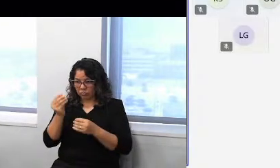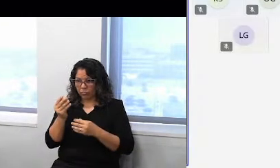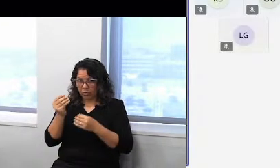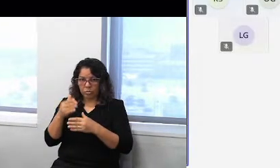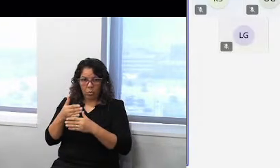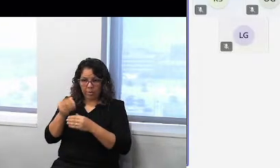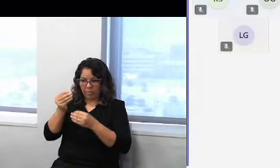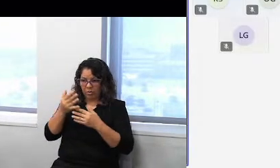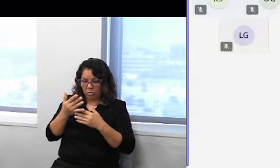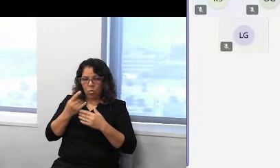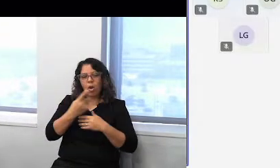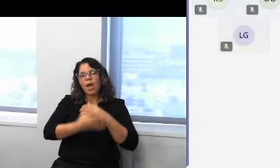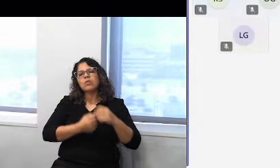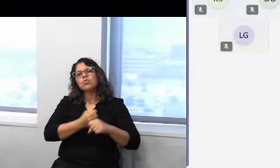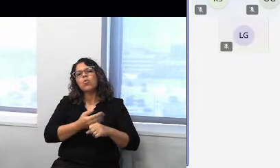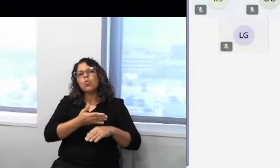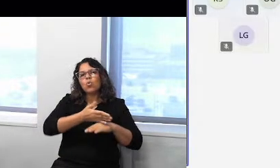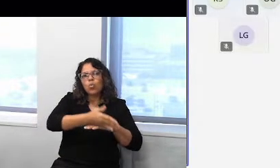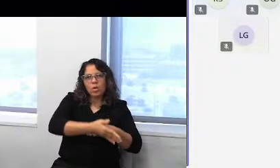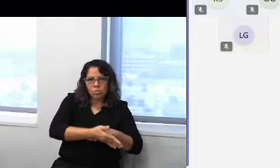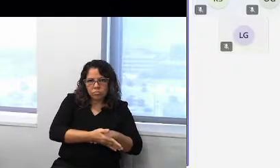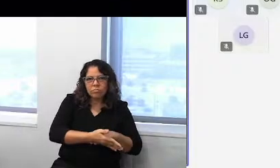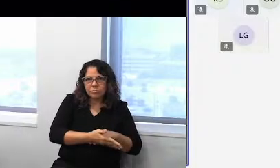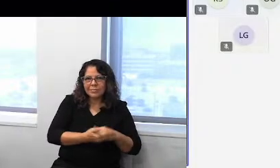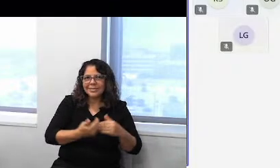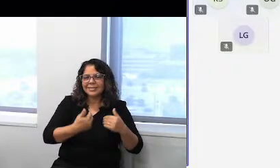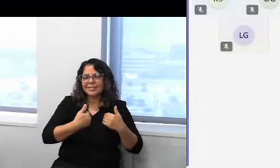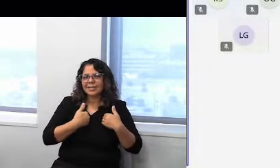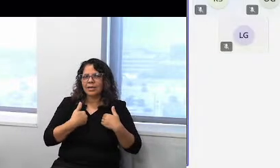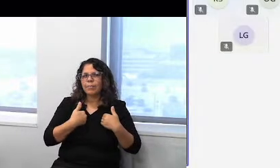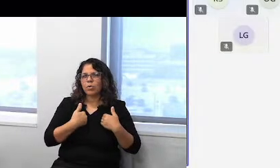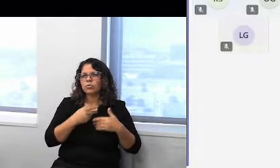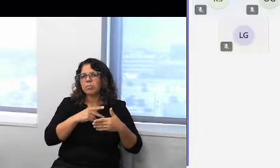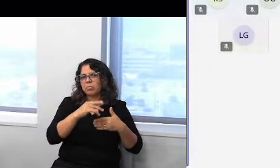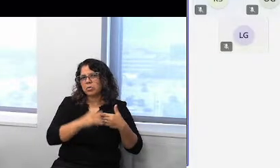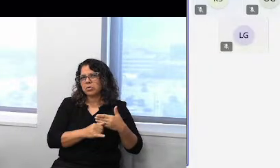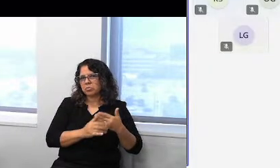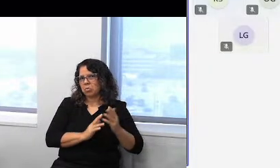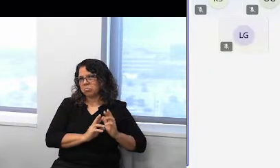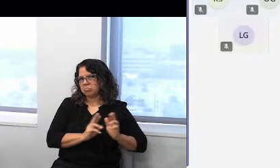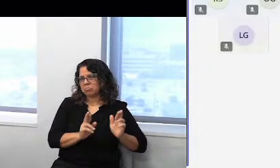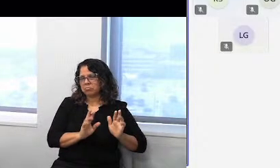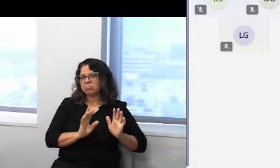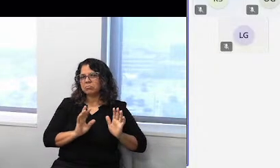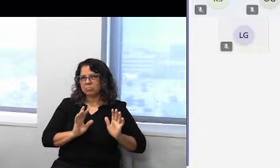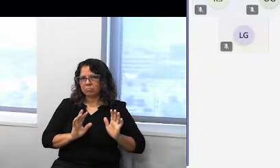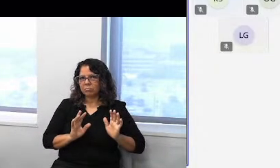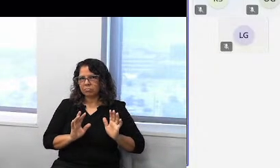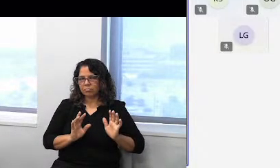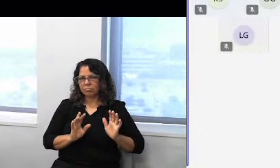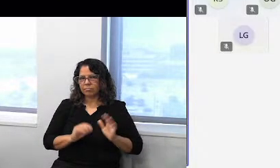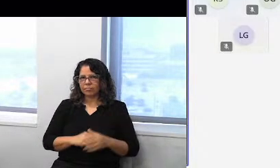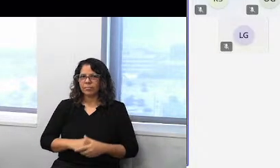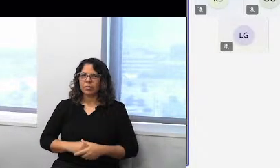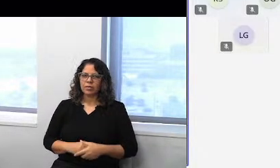it's whenever that date is plus 1 year. That is correct. But, I'll try to clarify, we're doing dynamic studies